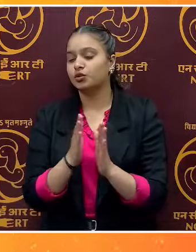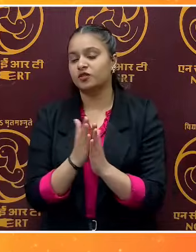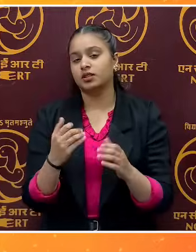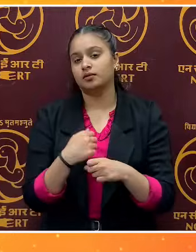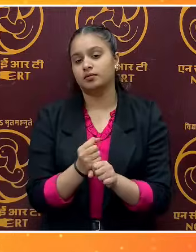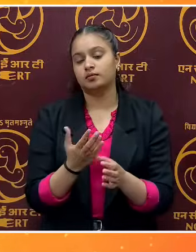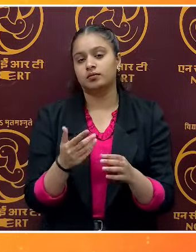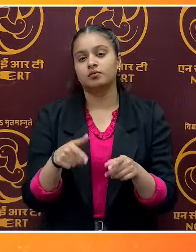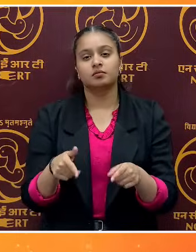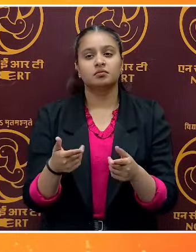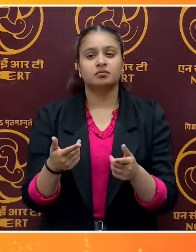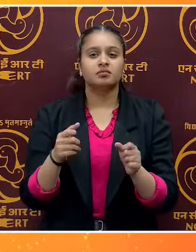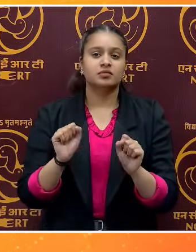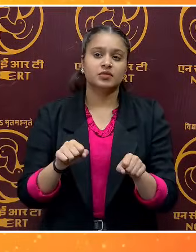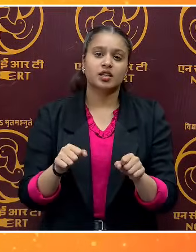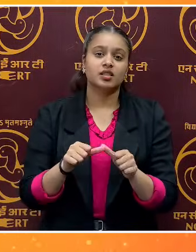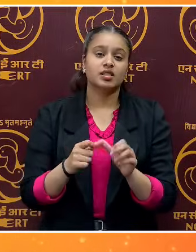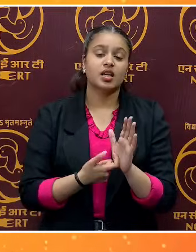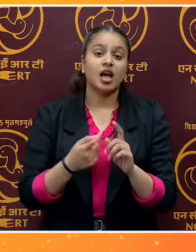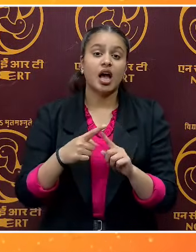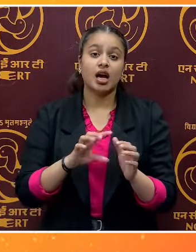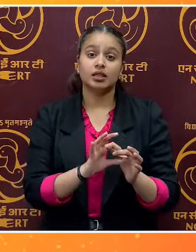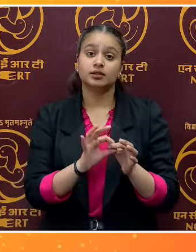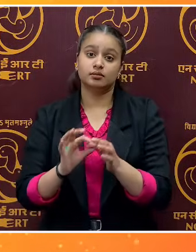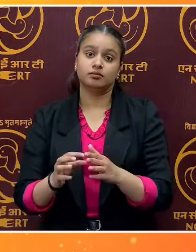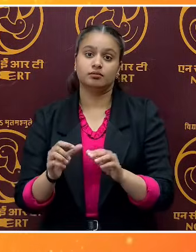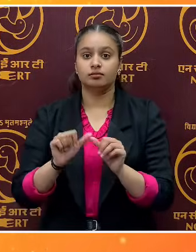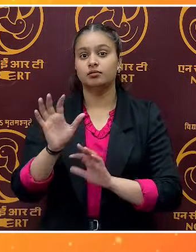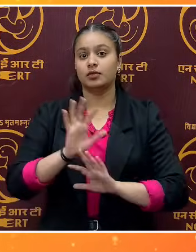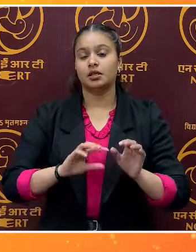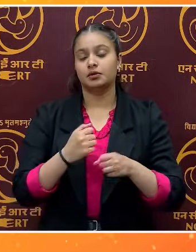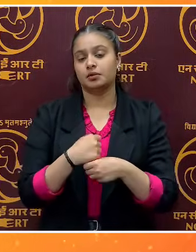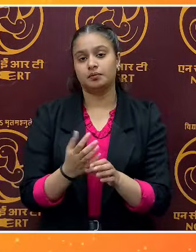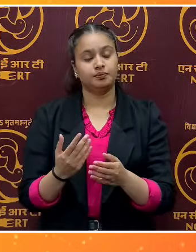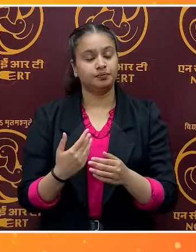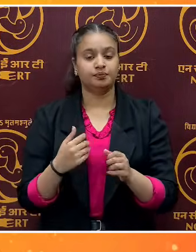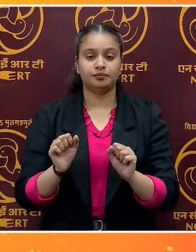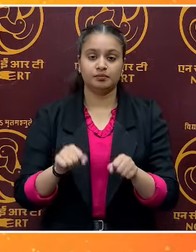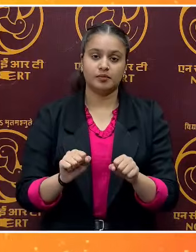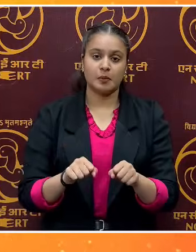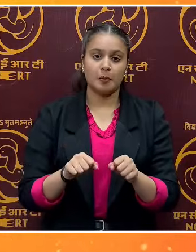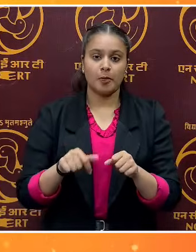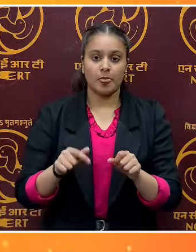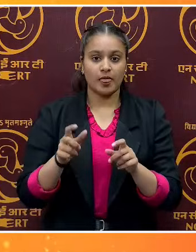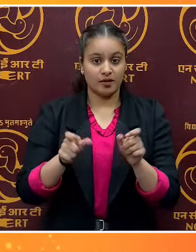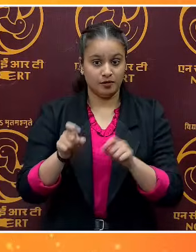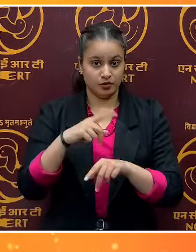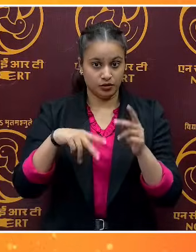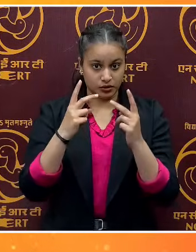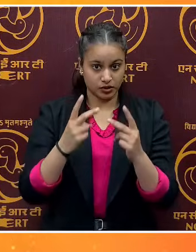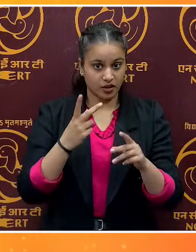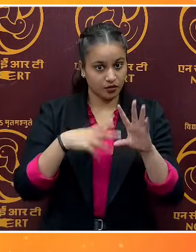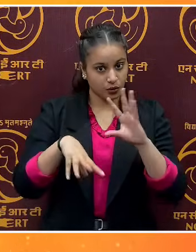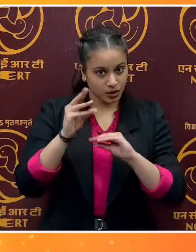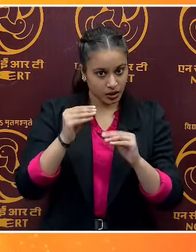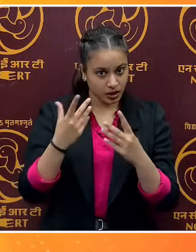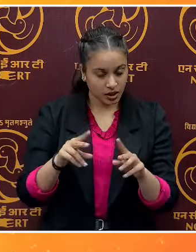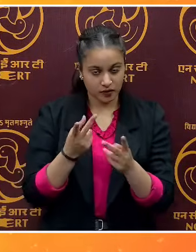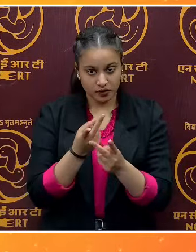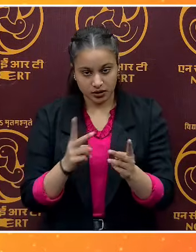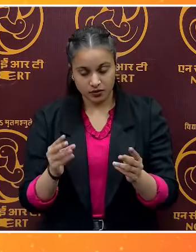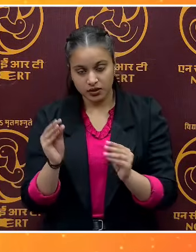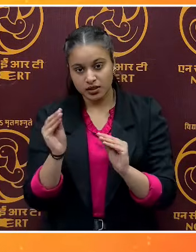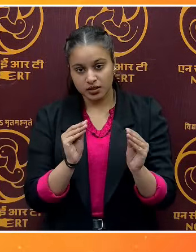cards. It will become an art integrated activity. Definitely, ma'am. So, dear viewers, you learned how to draw